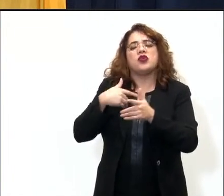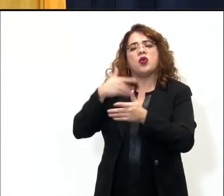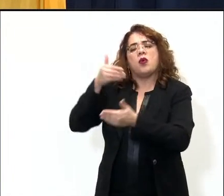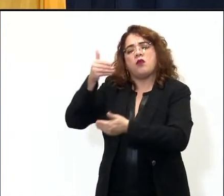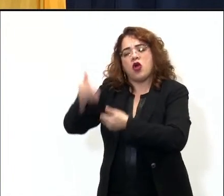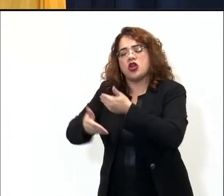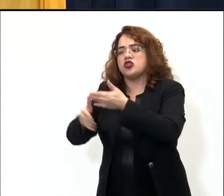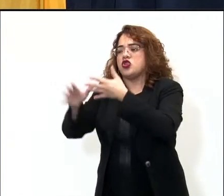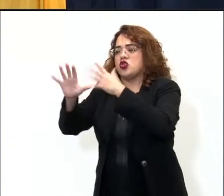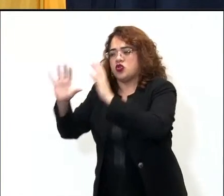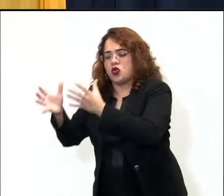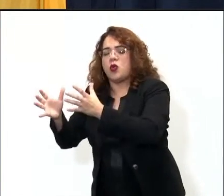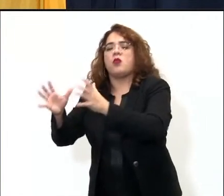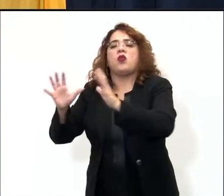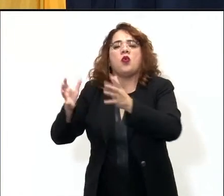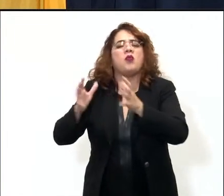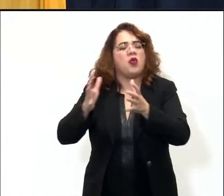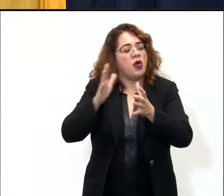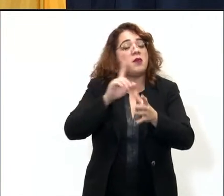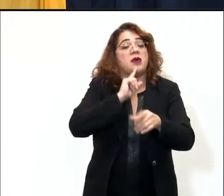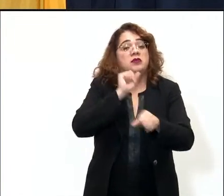So please just hold tight.